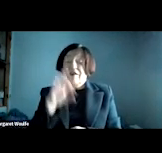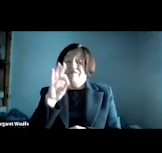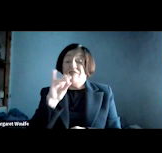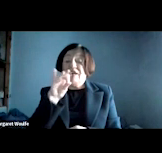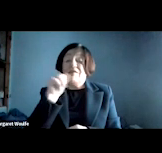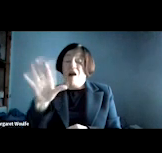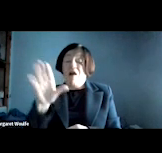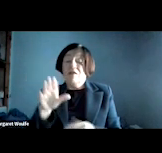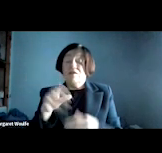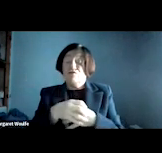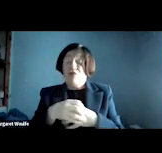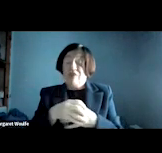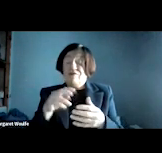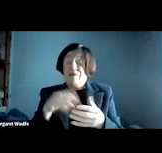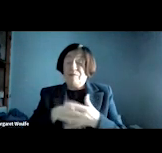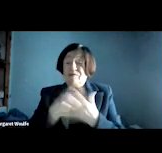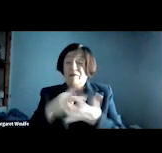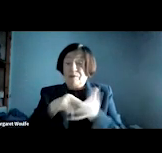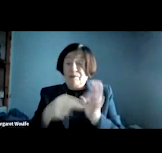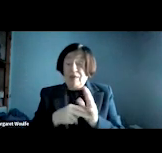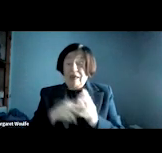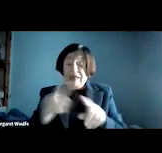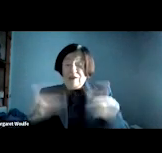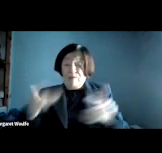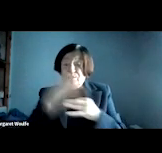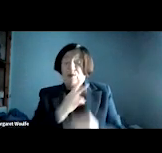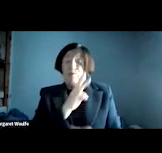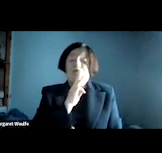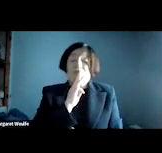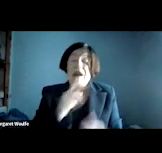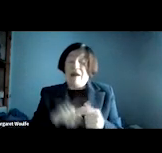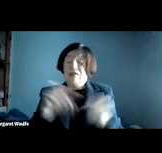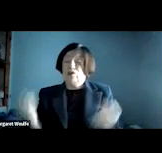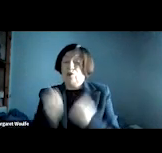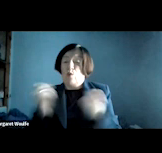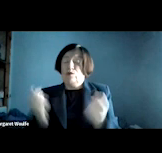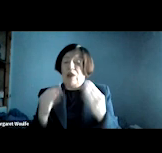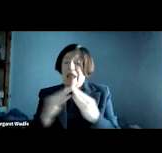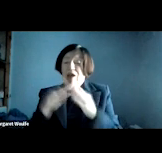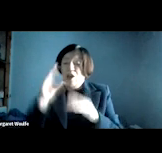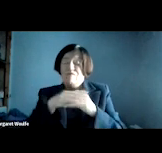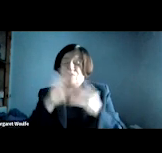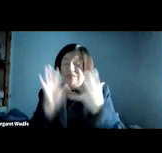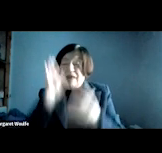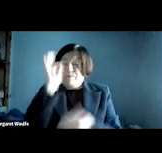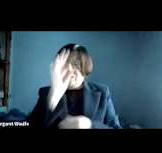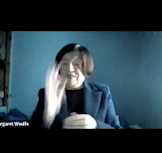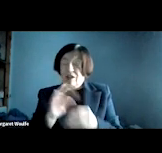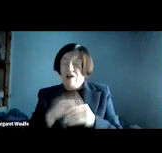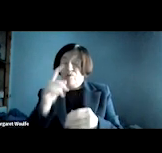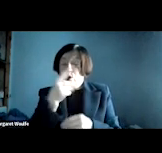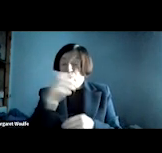draft development plan, interestingly, distinguishes between private and social housing. So it looks for 10% in excess of 100 units